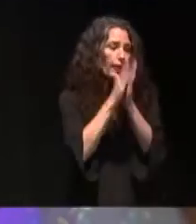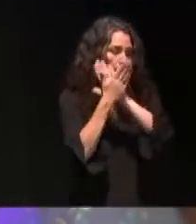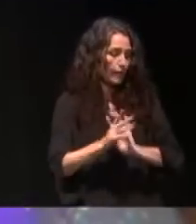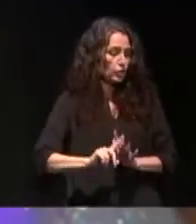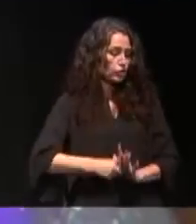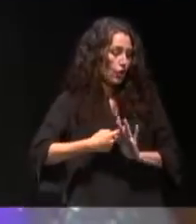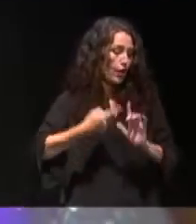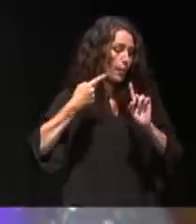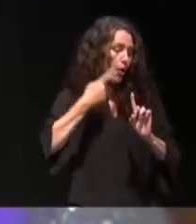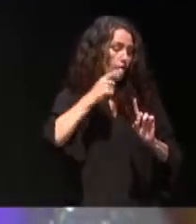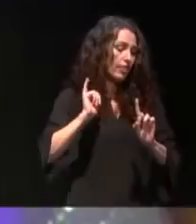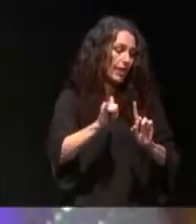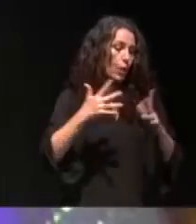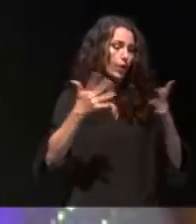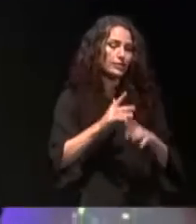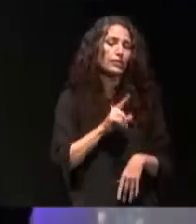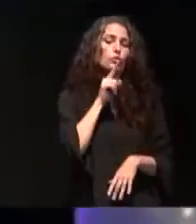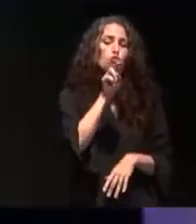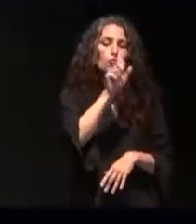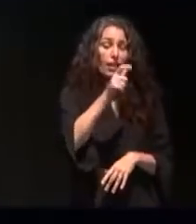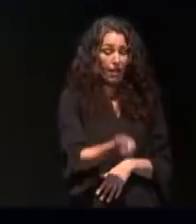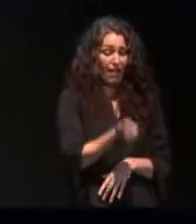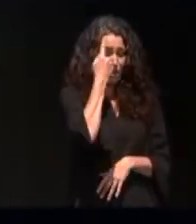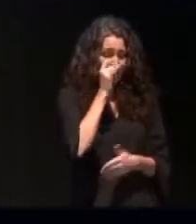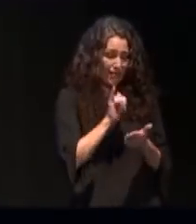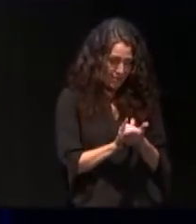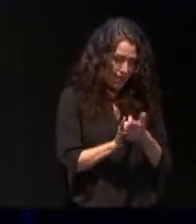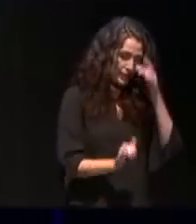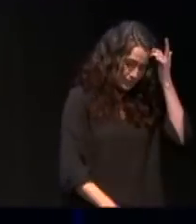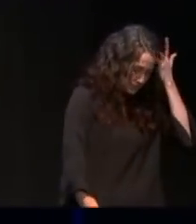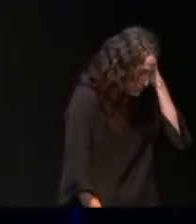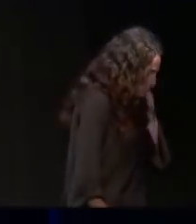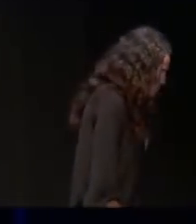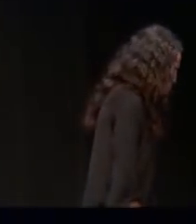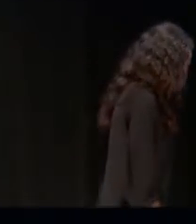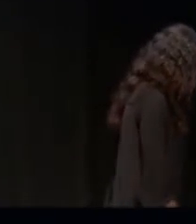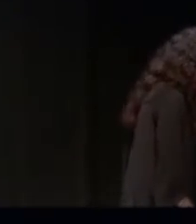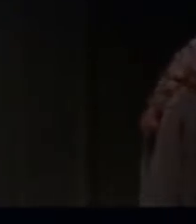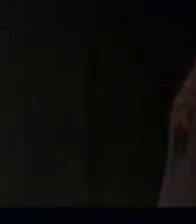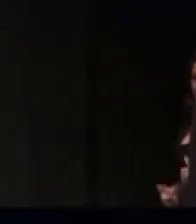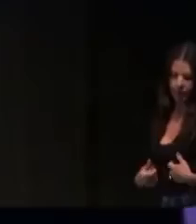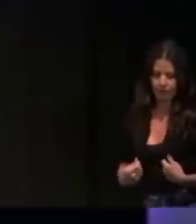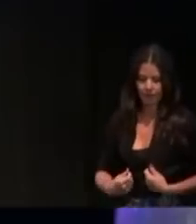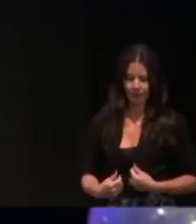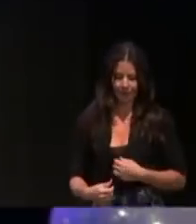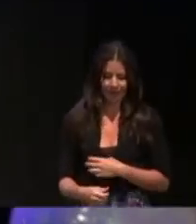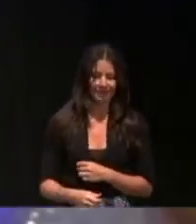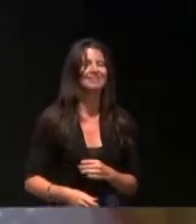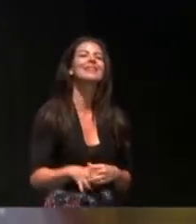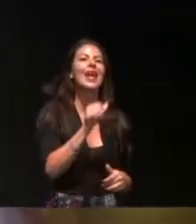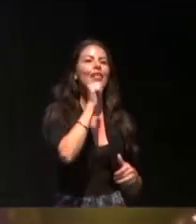starting point for that which is real. Understand that your personality does not know